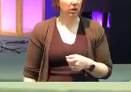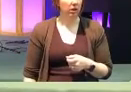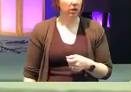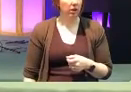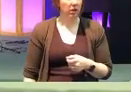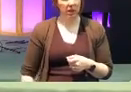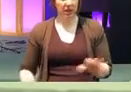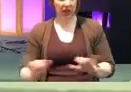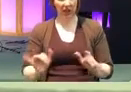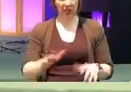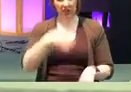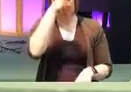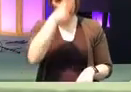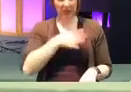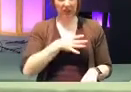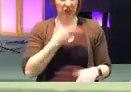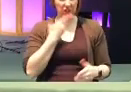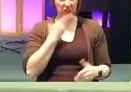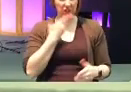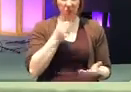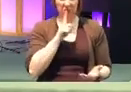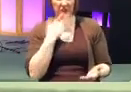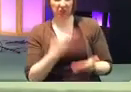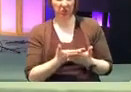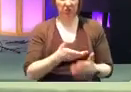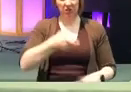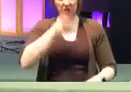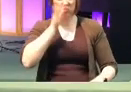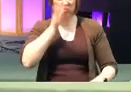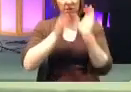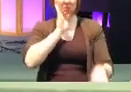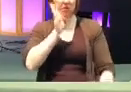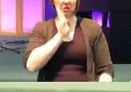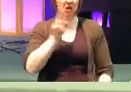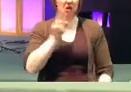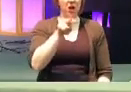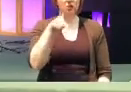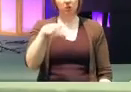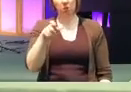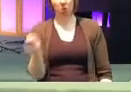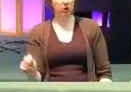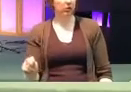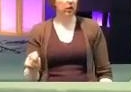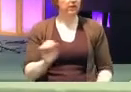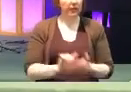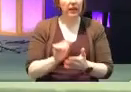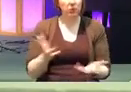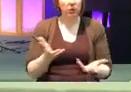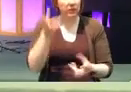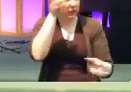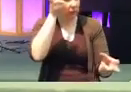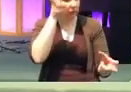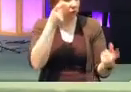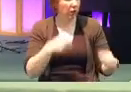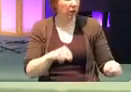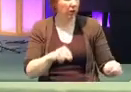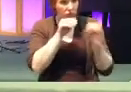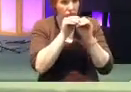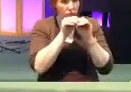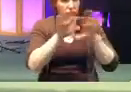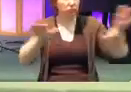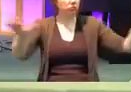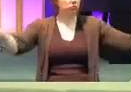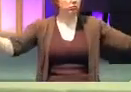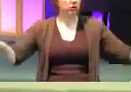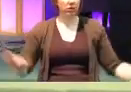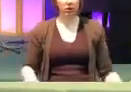They're good for nothing. All they do is drink beer and watch porn. That's the image that the enemy is communicating. You